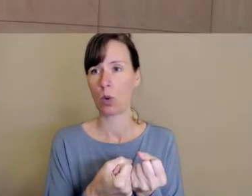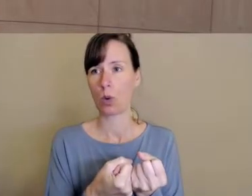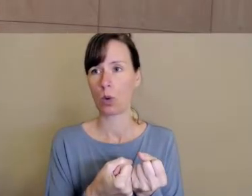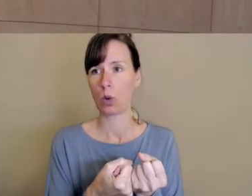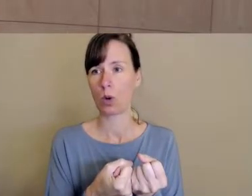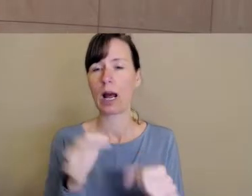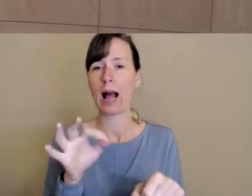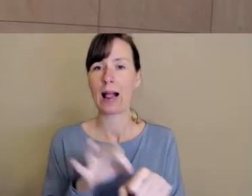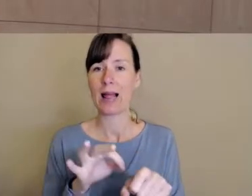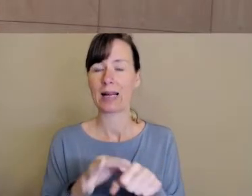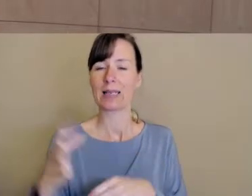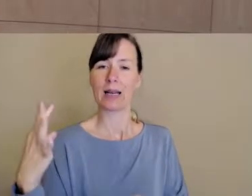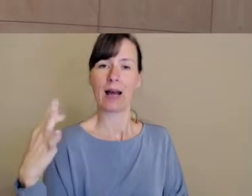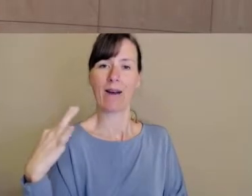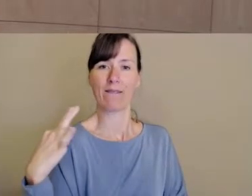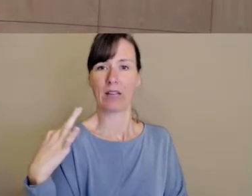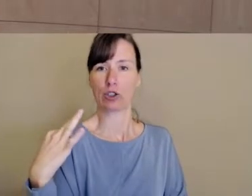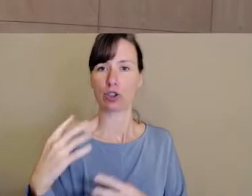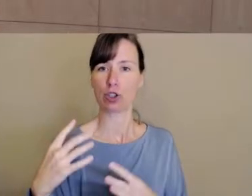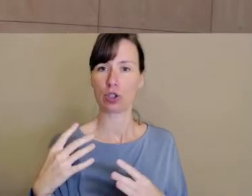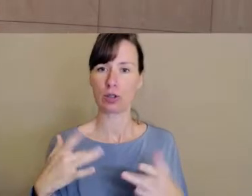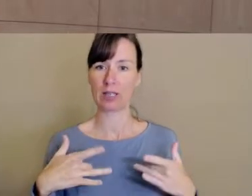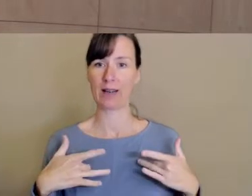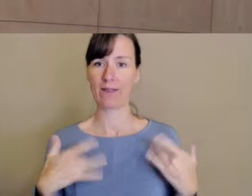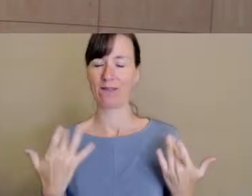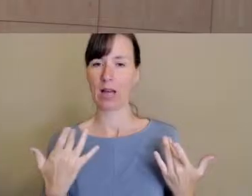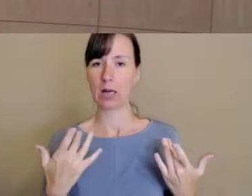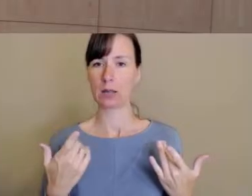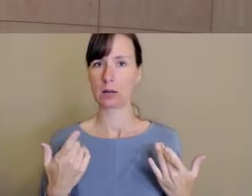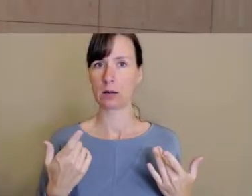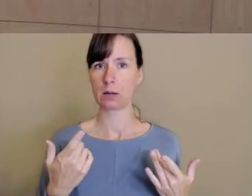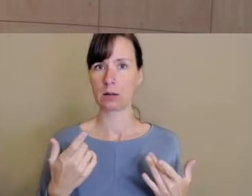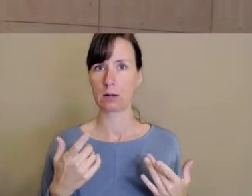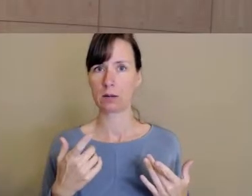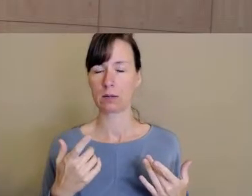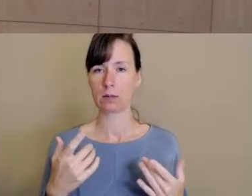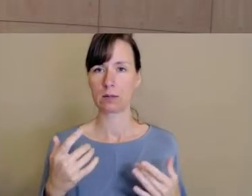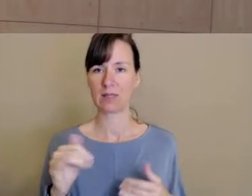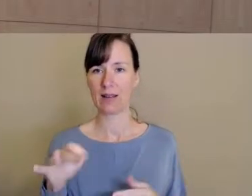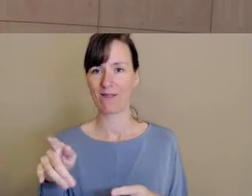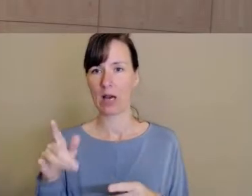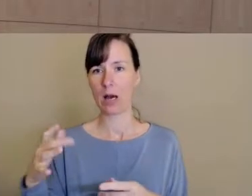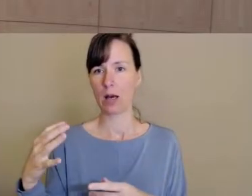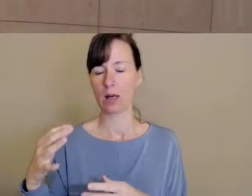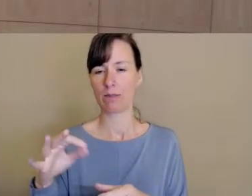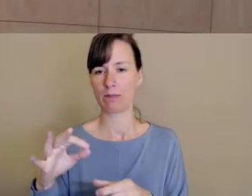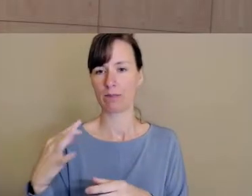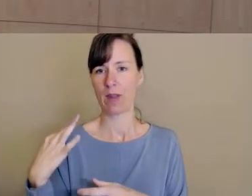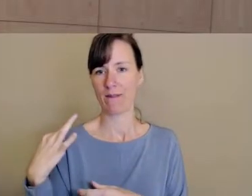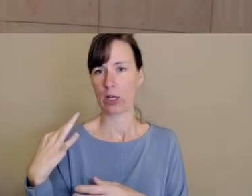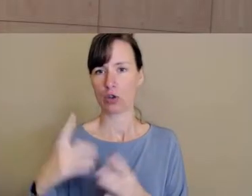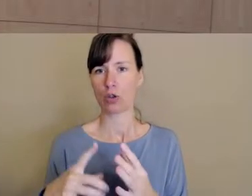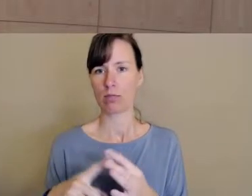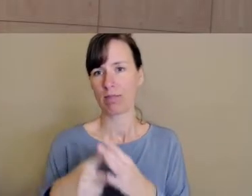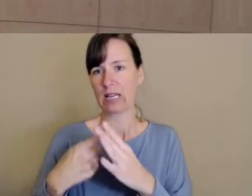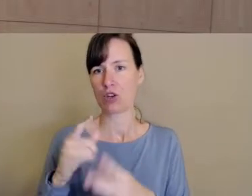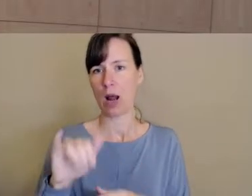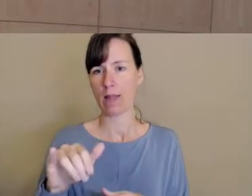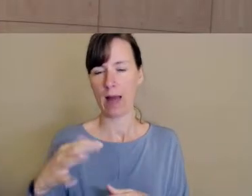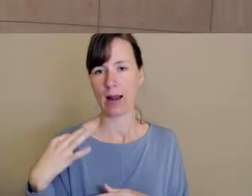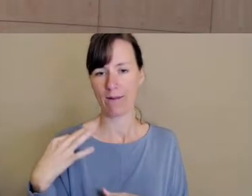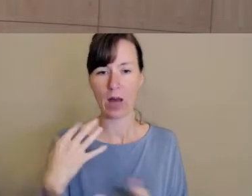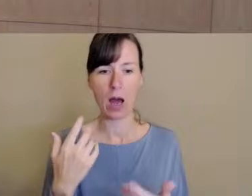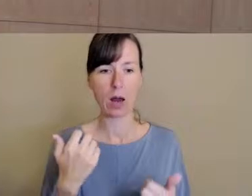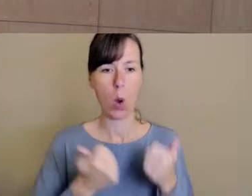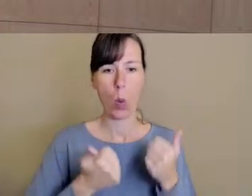elected official initiated events in town, whether they be hosted by one of the 7 elected